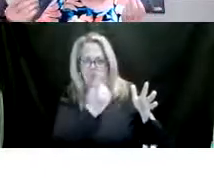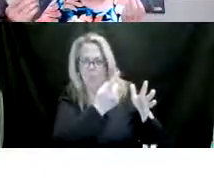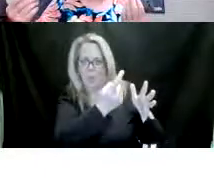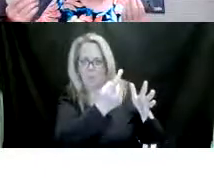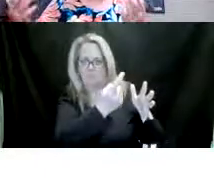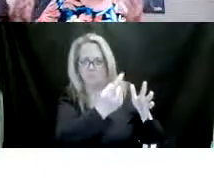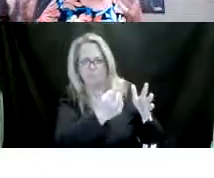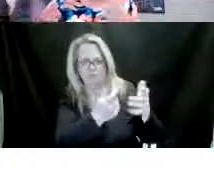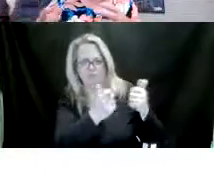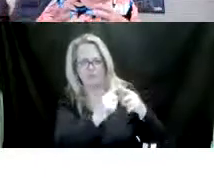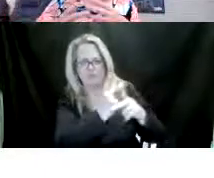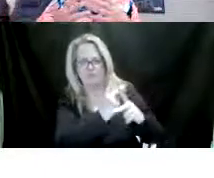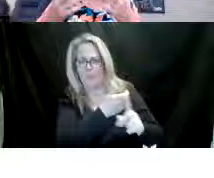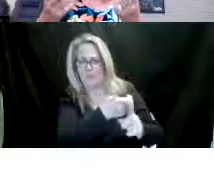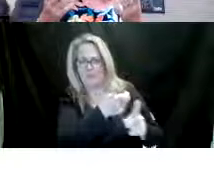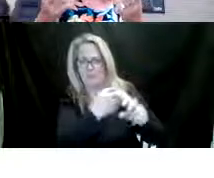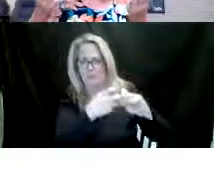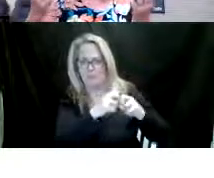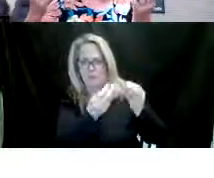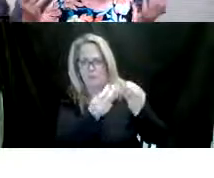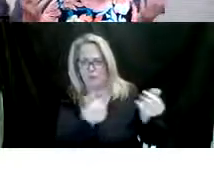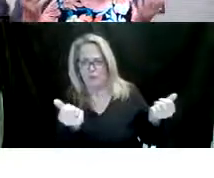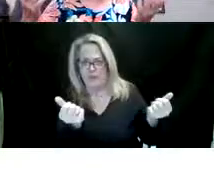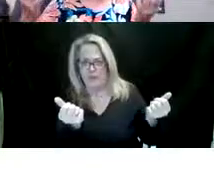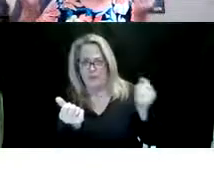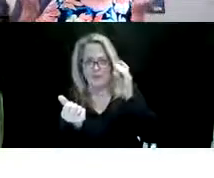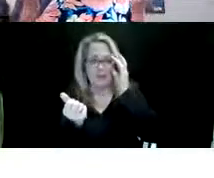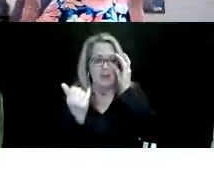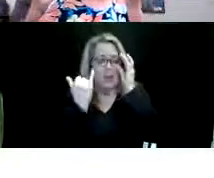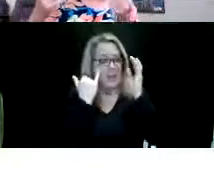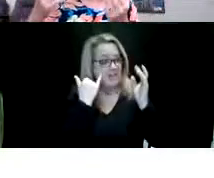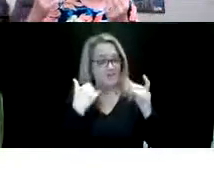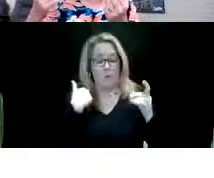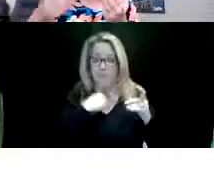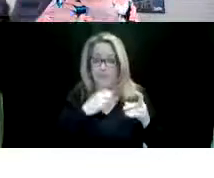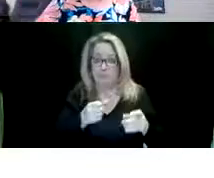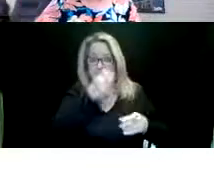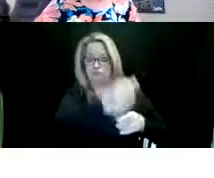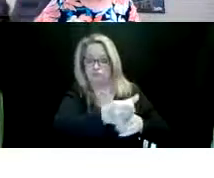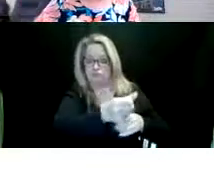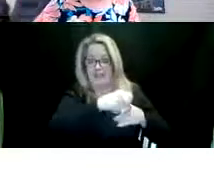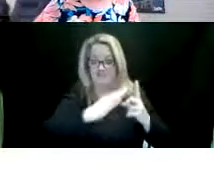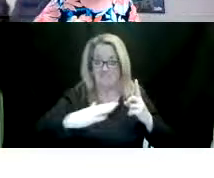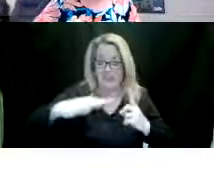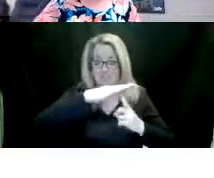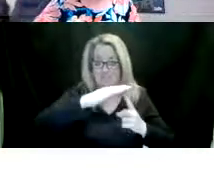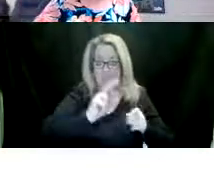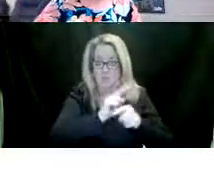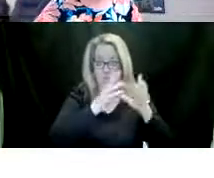and figuring out, if we put an environment that is user-friendly and is motivating, it will